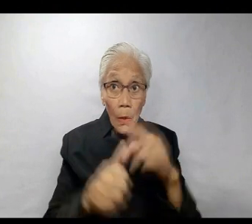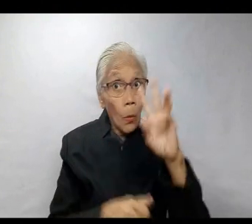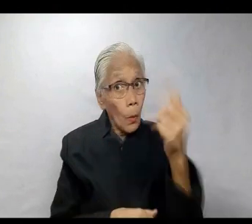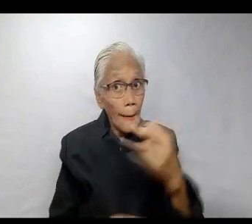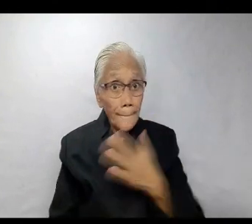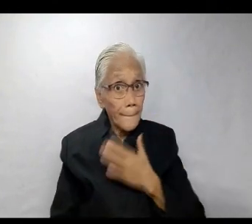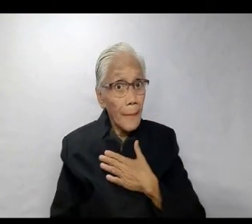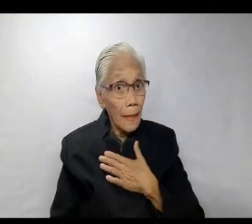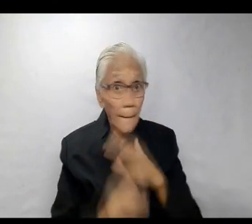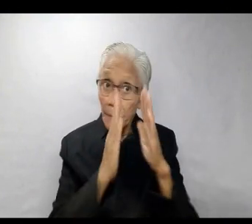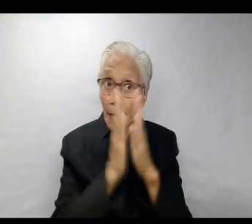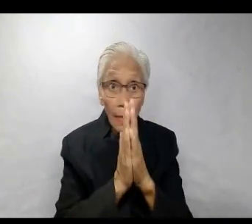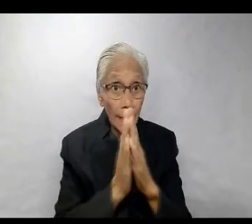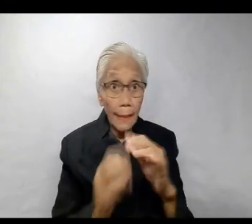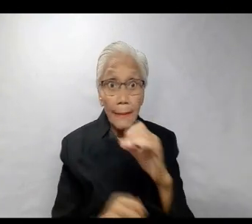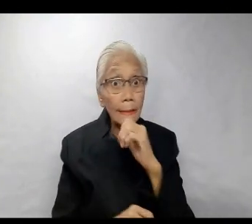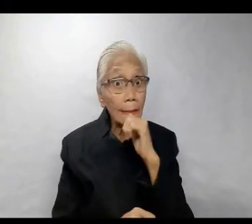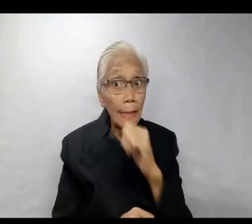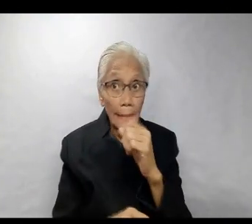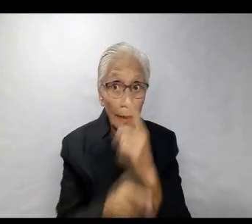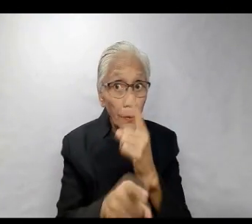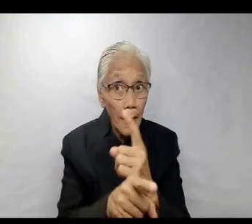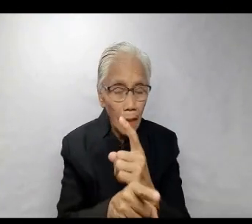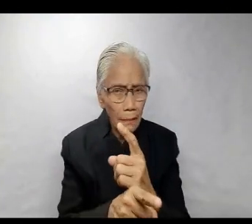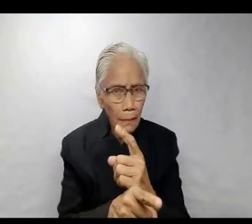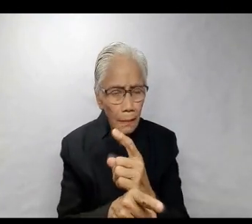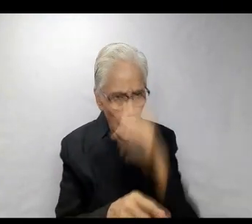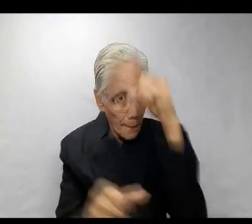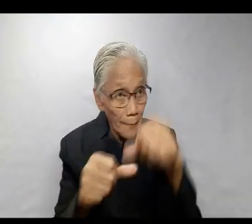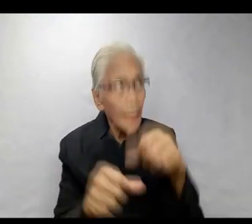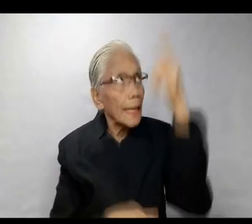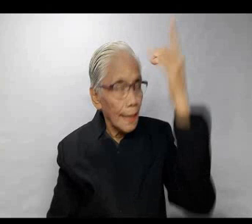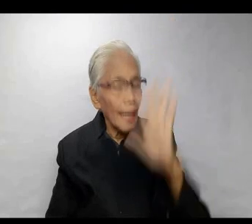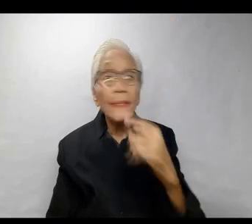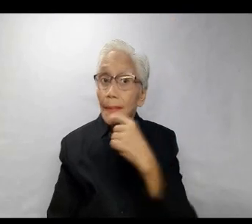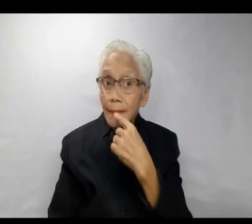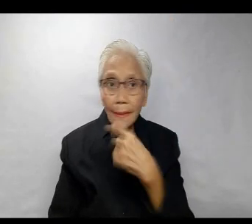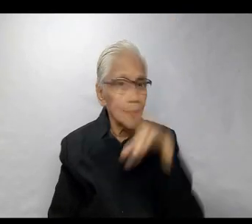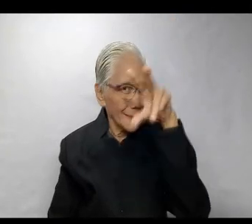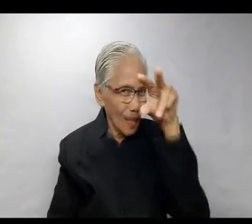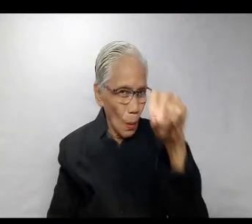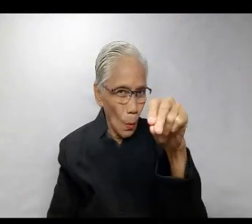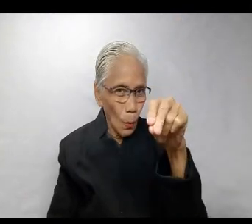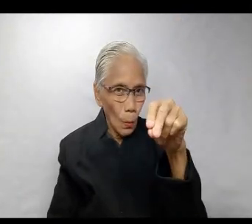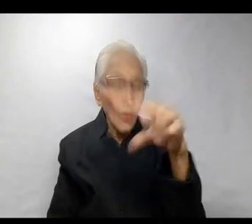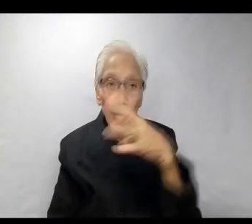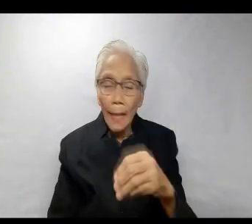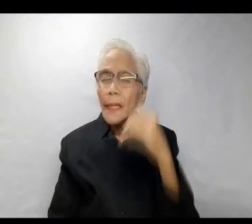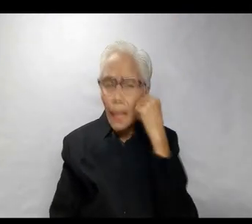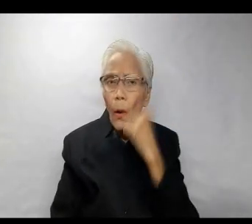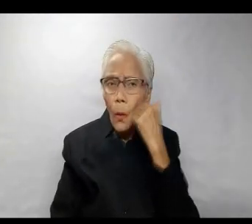my prayer is not right, remember, God says no. And